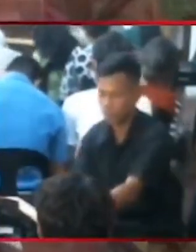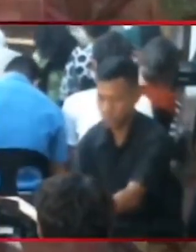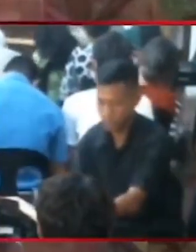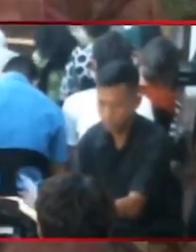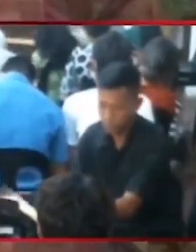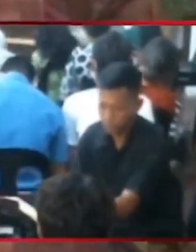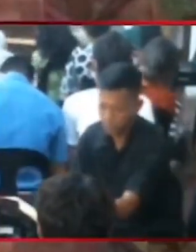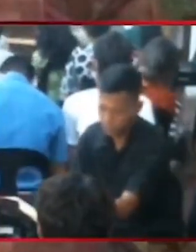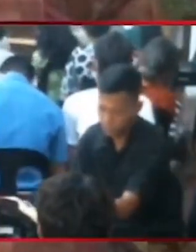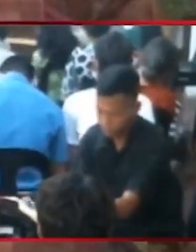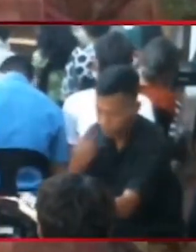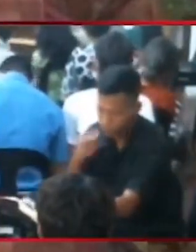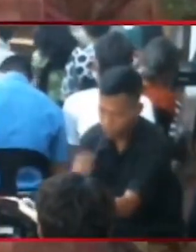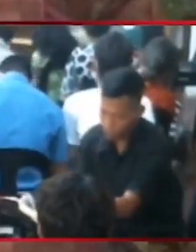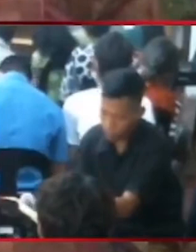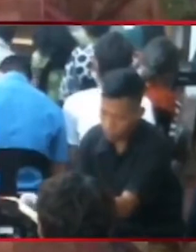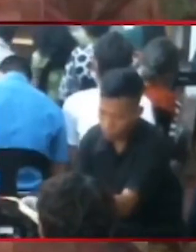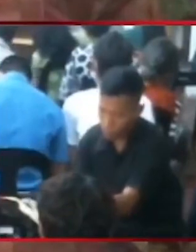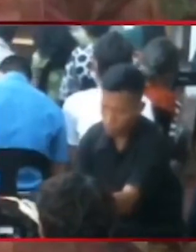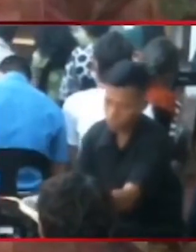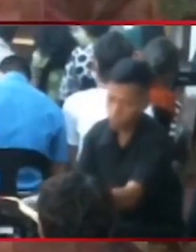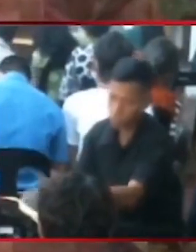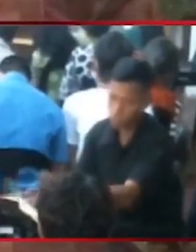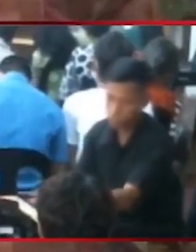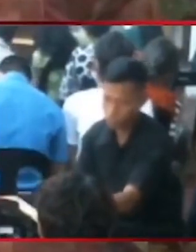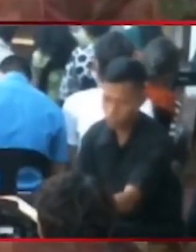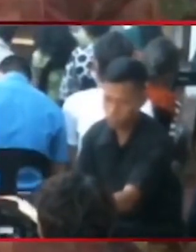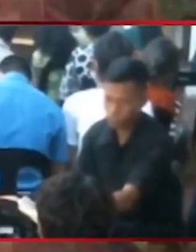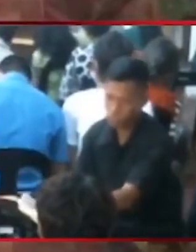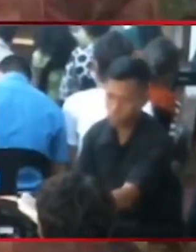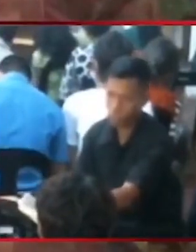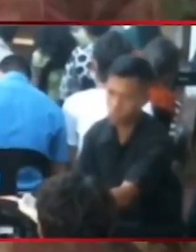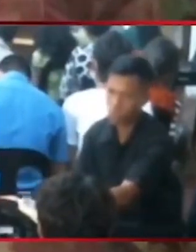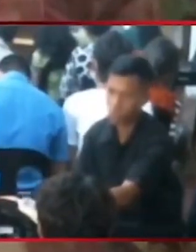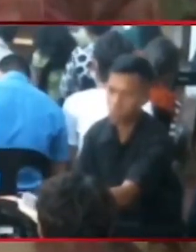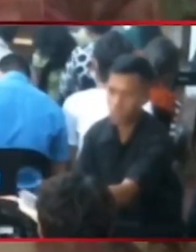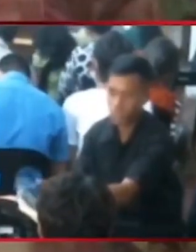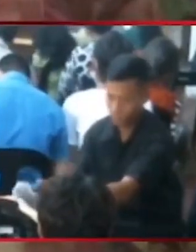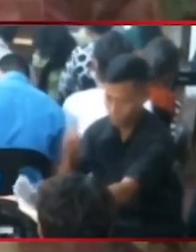Acts chapter 1 and verse 8.